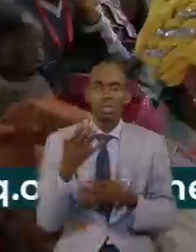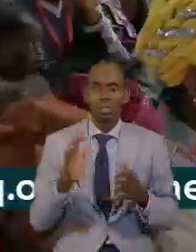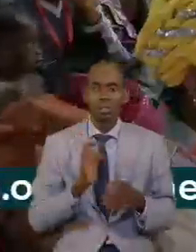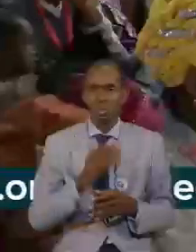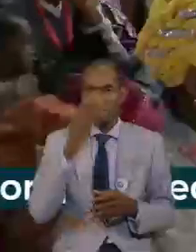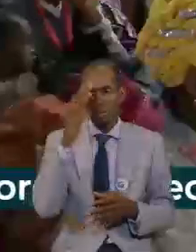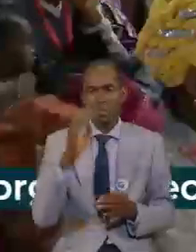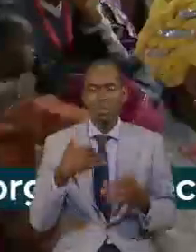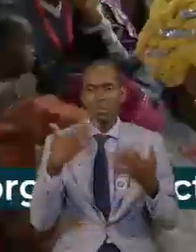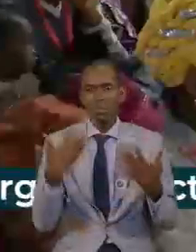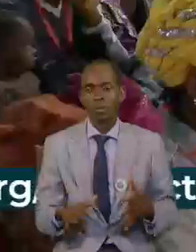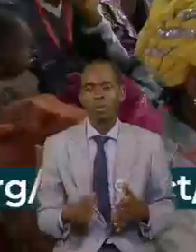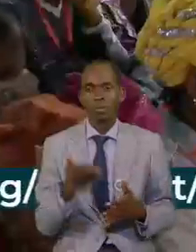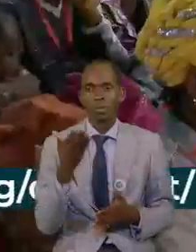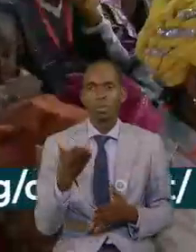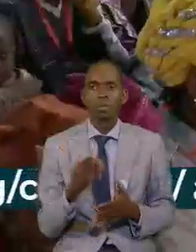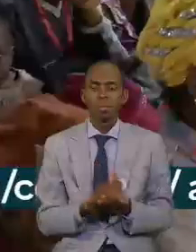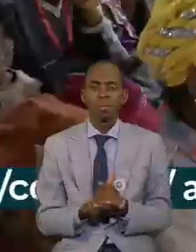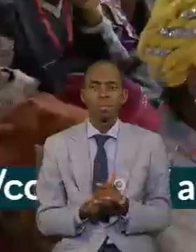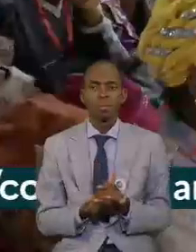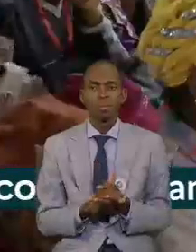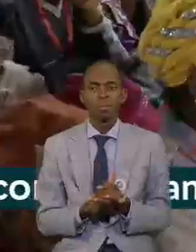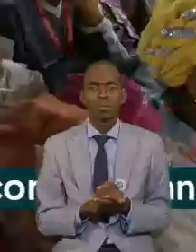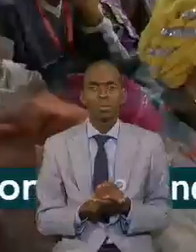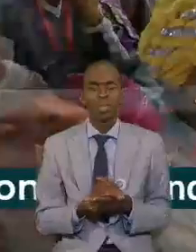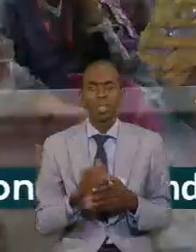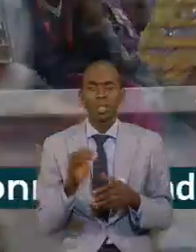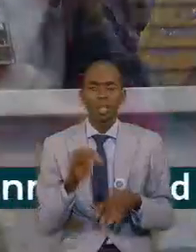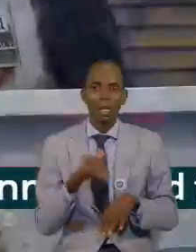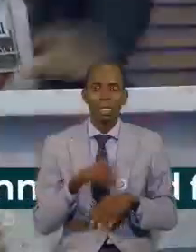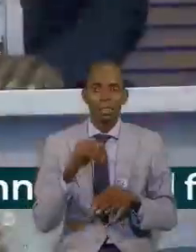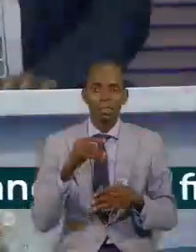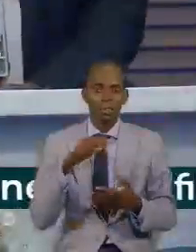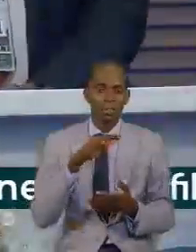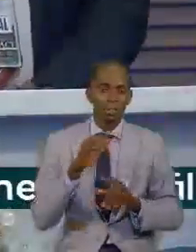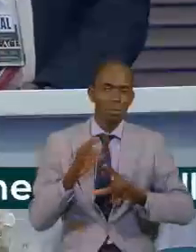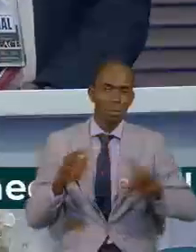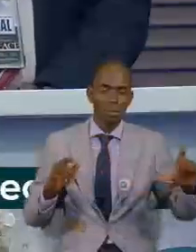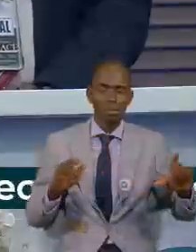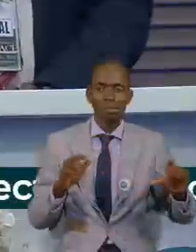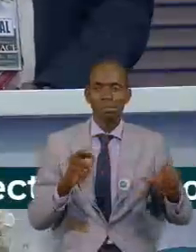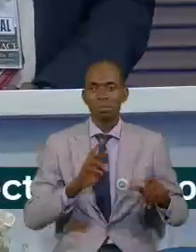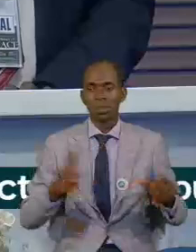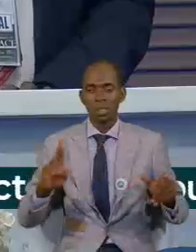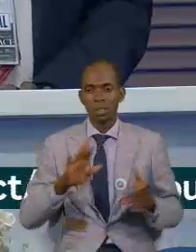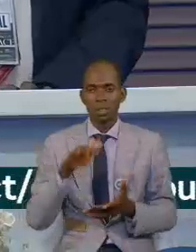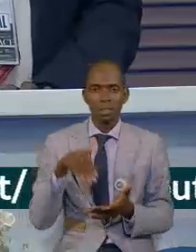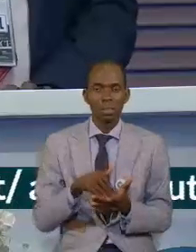same thing here in the center. Ainsi que à ma gauche. As well as on our left hand side.